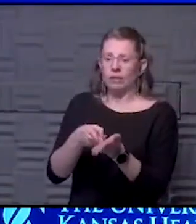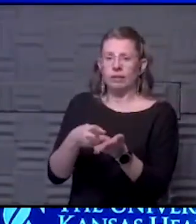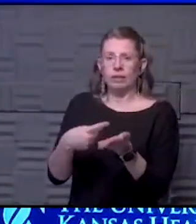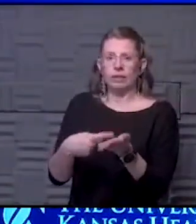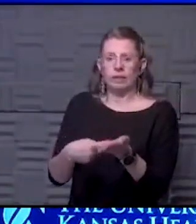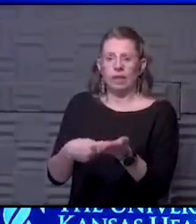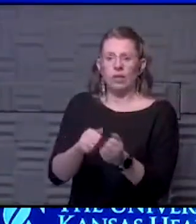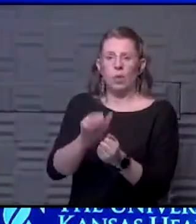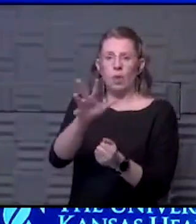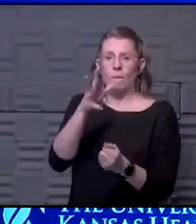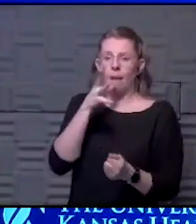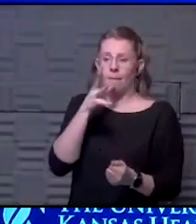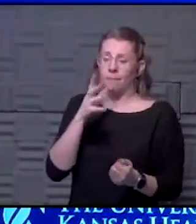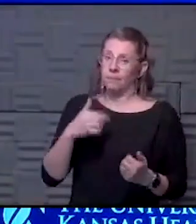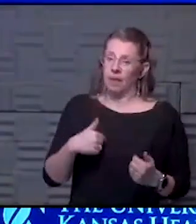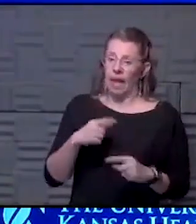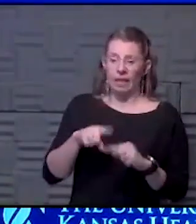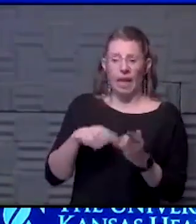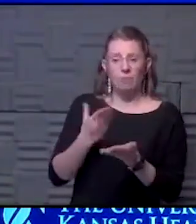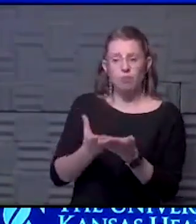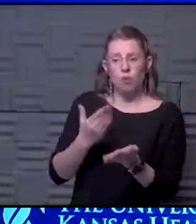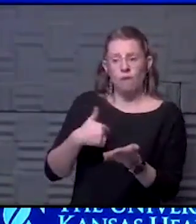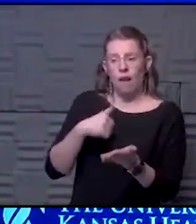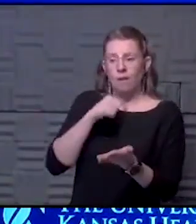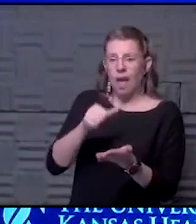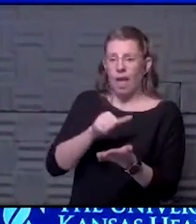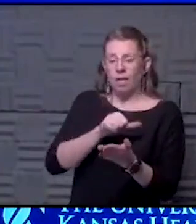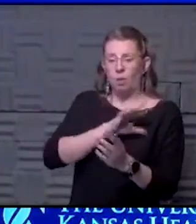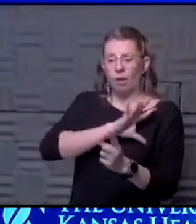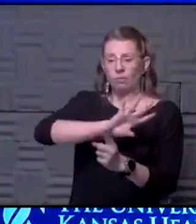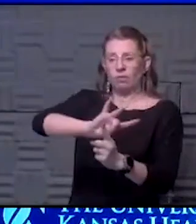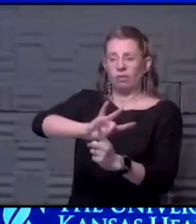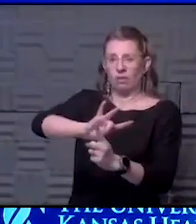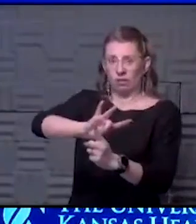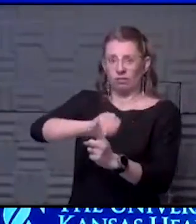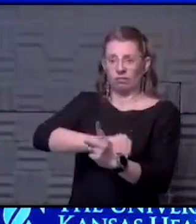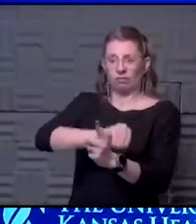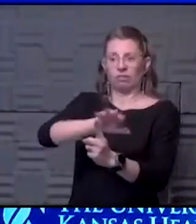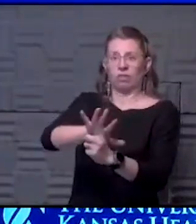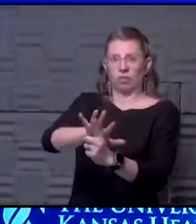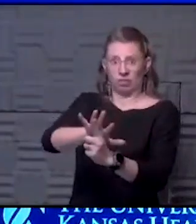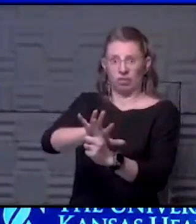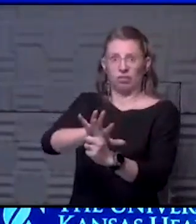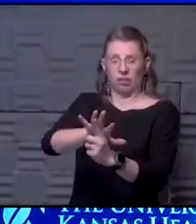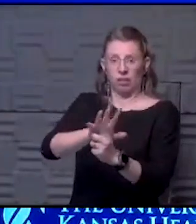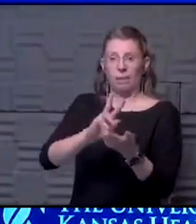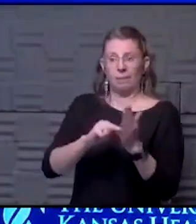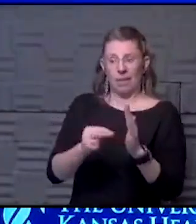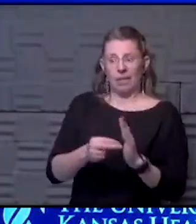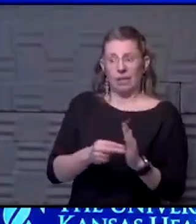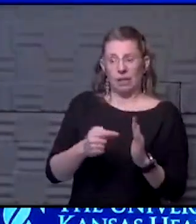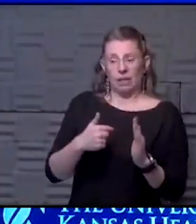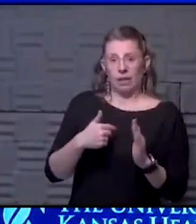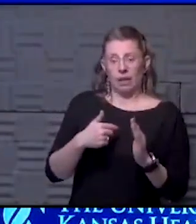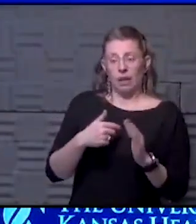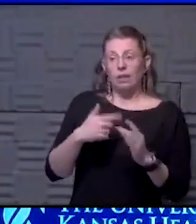you have with your mom. You say, I can't prove that I'm not going to transmit the virus. And there's a higher likelihood that I'm going to be asymptomatic, so I won't know